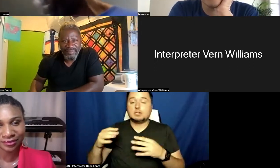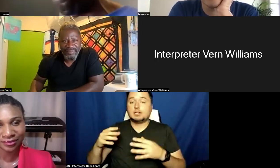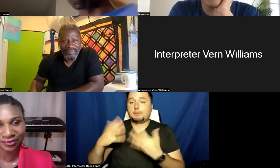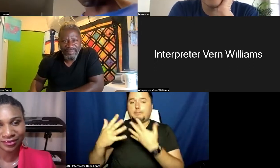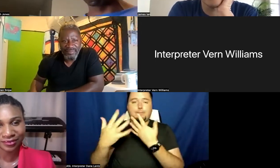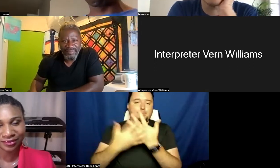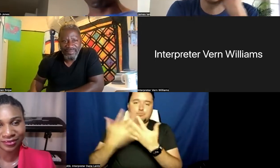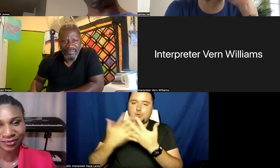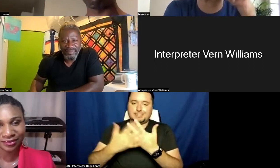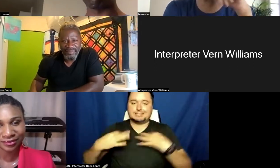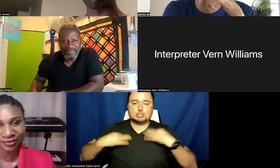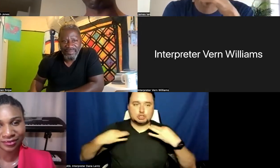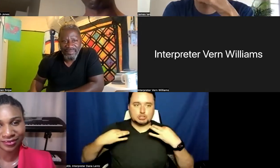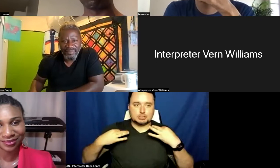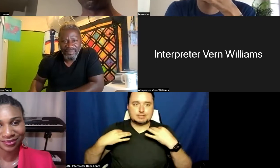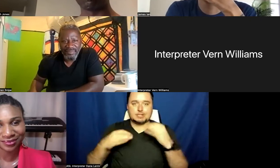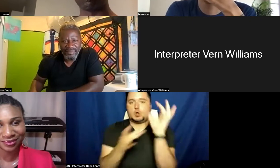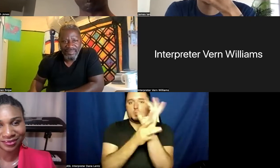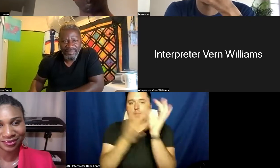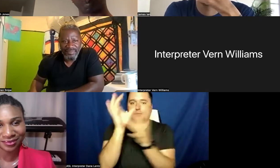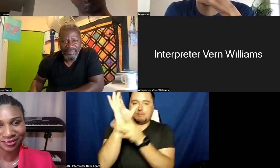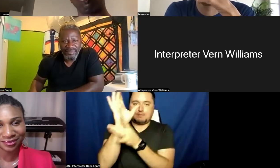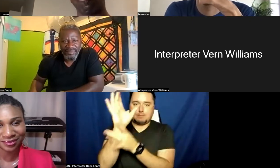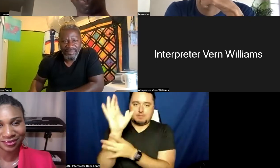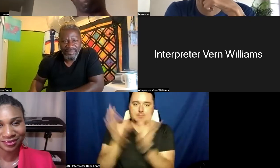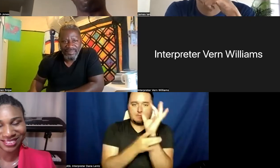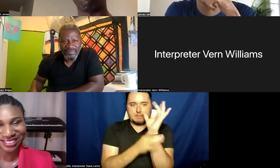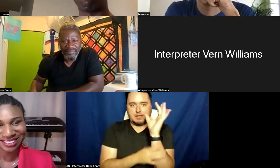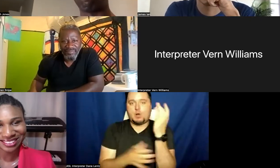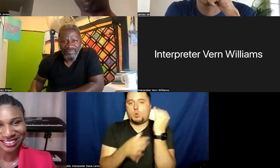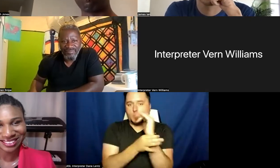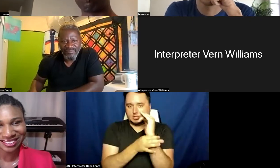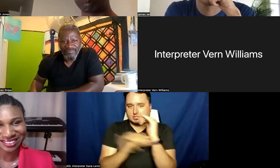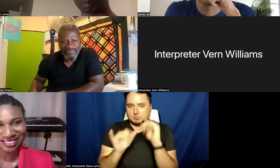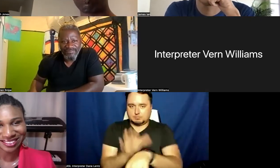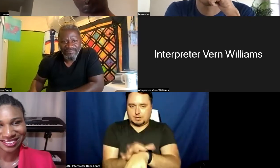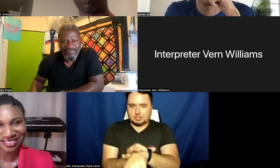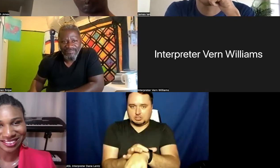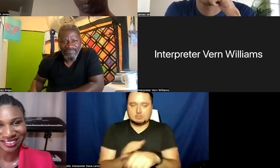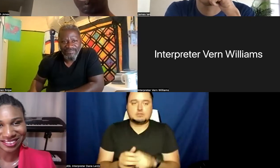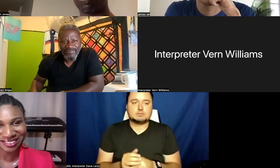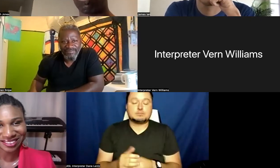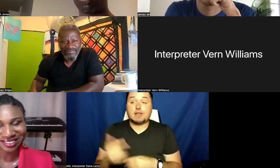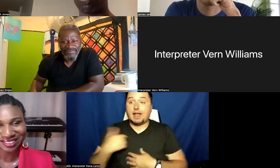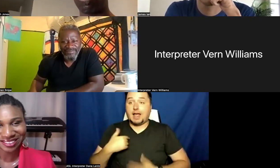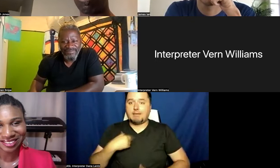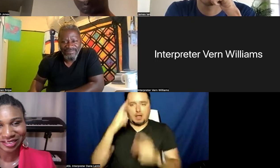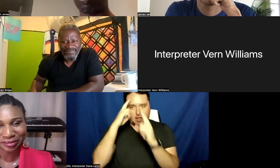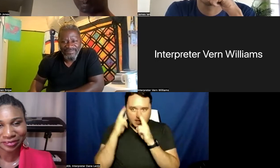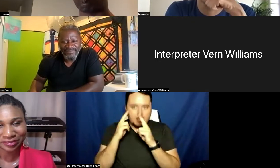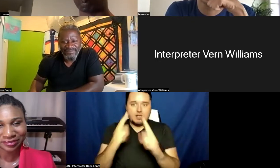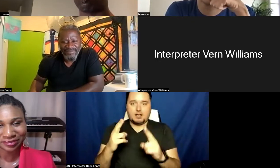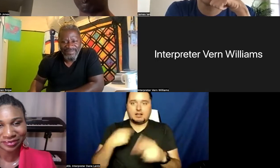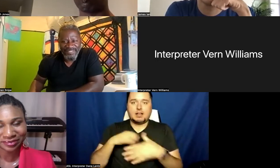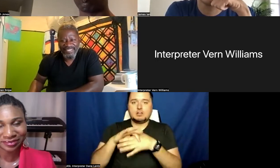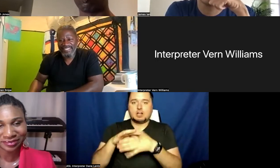t-shirt, some things on my wrists, bracelets, and a watch. I have the honor of being the content